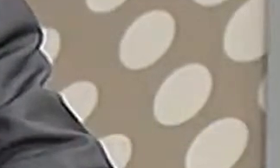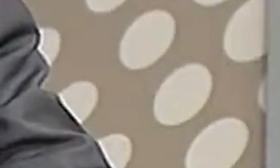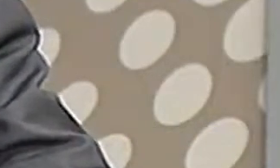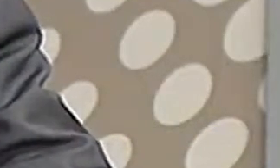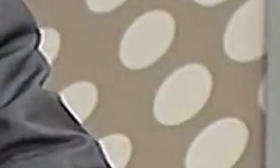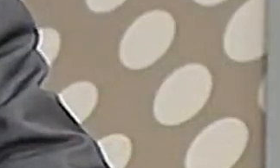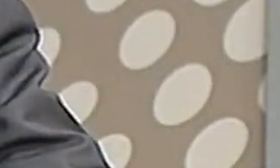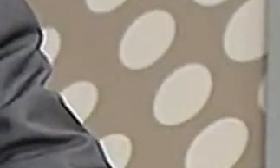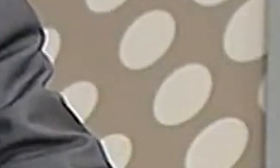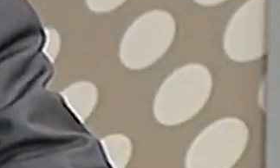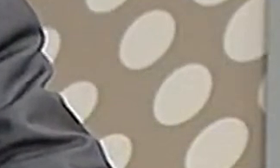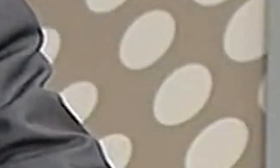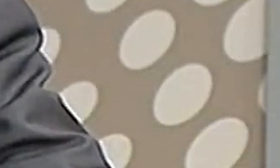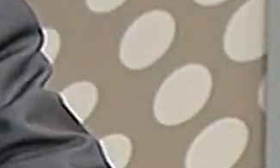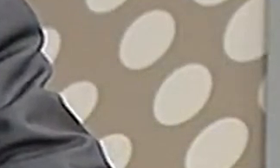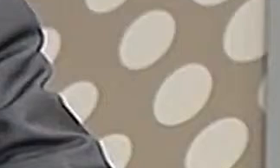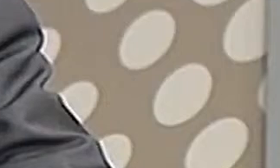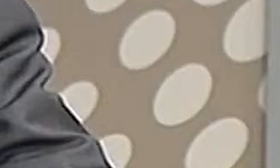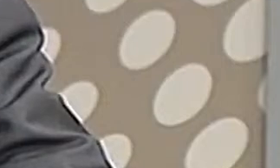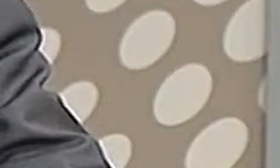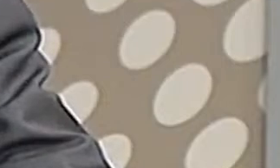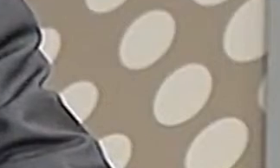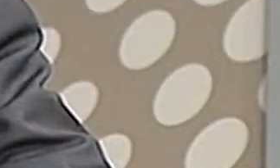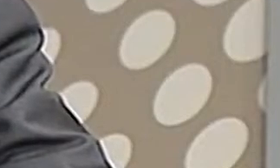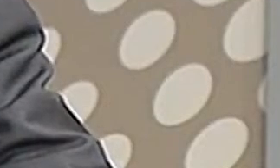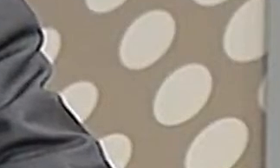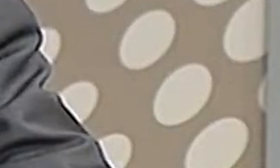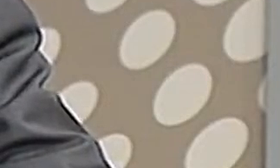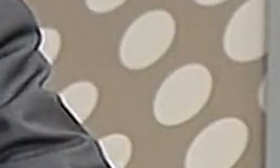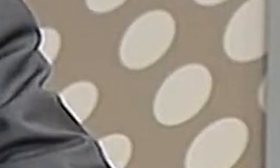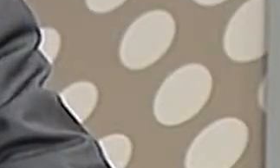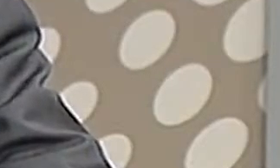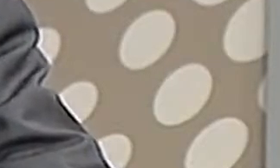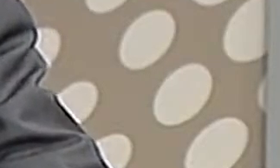new year. Happy New Year. And we look forward to